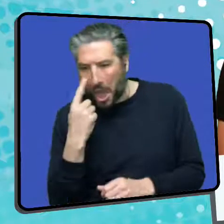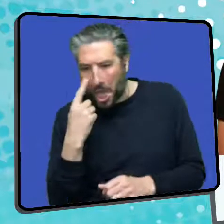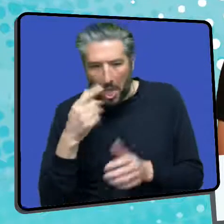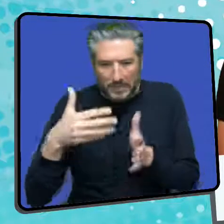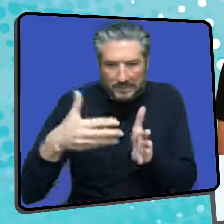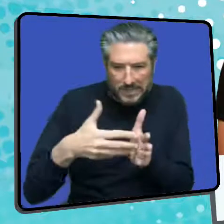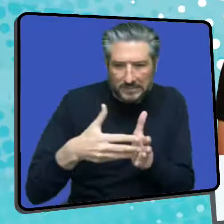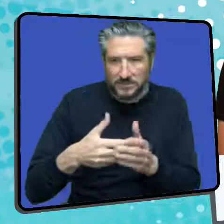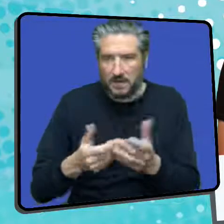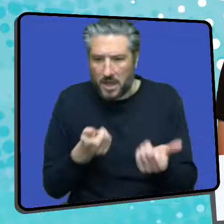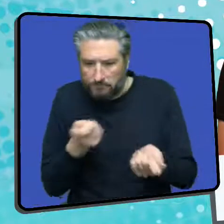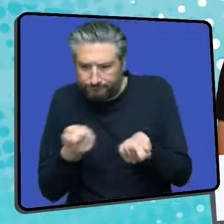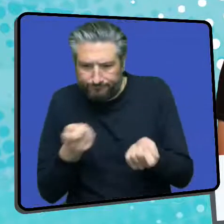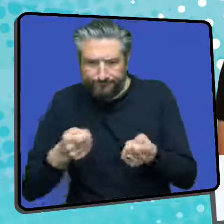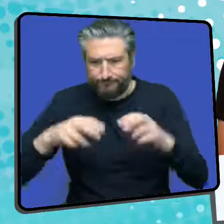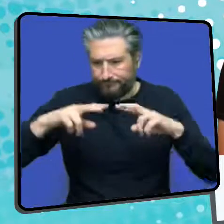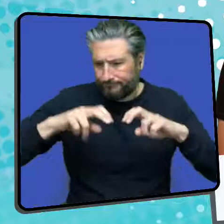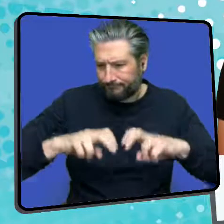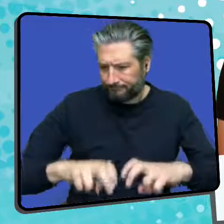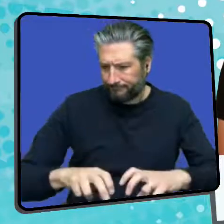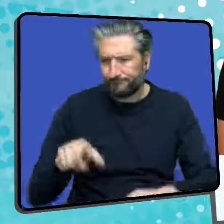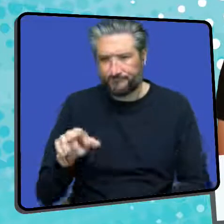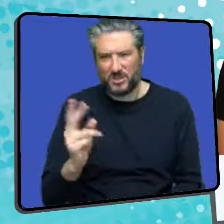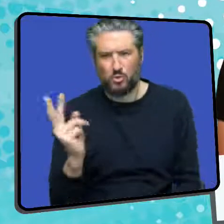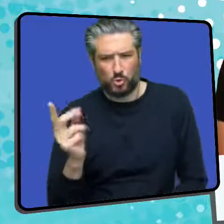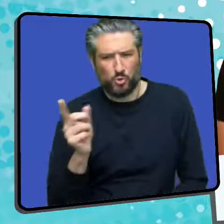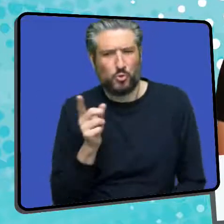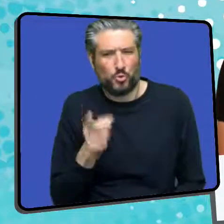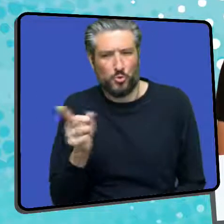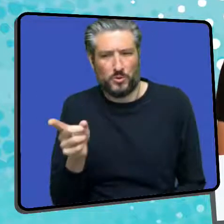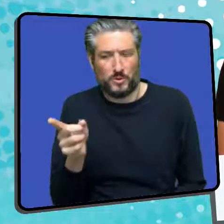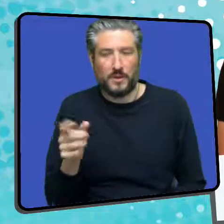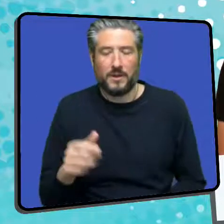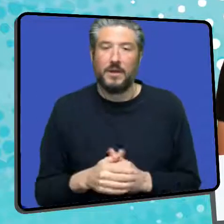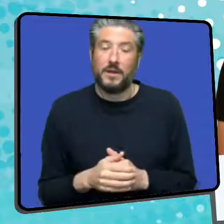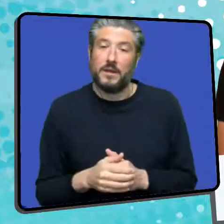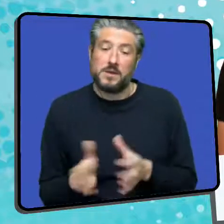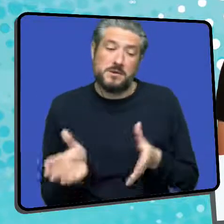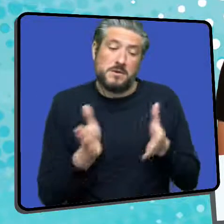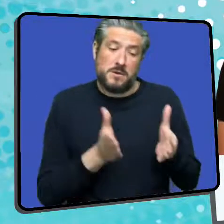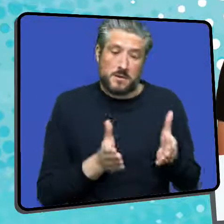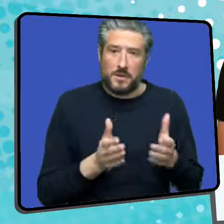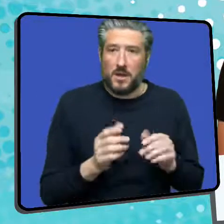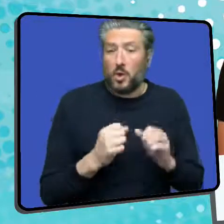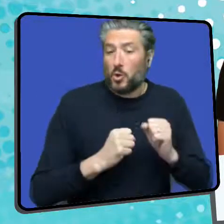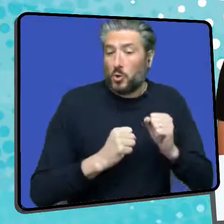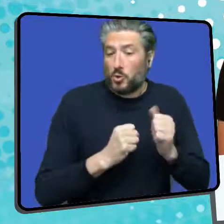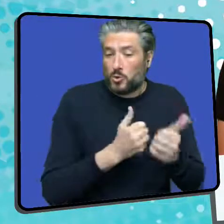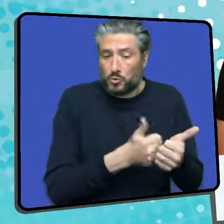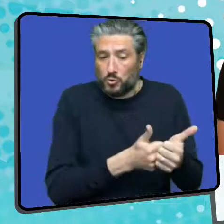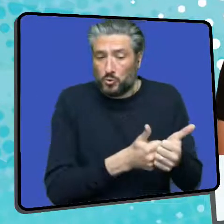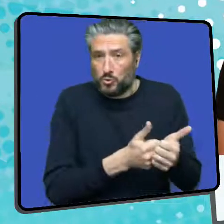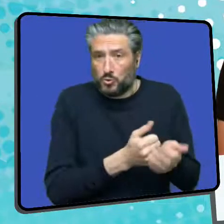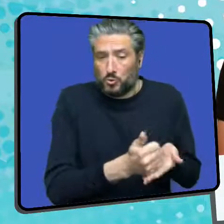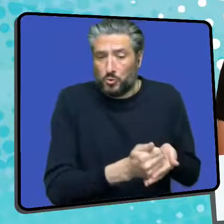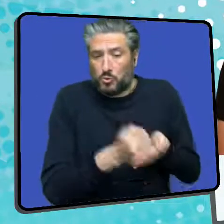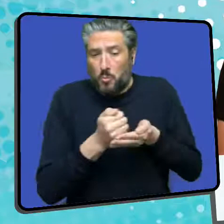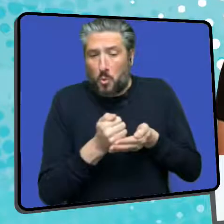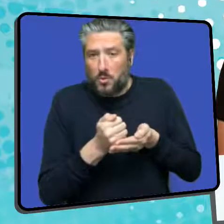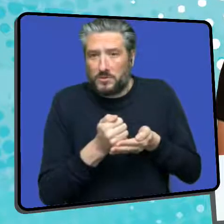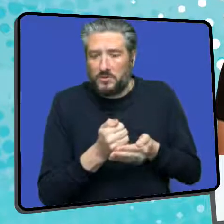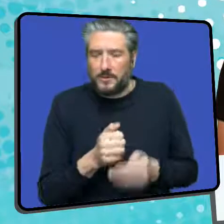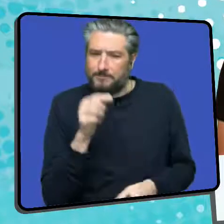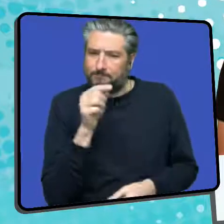run production code. Then from the side of info support where I work for, we have a data